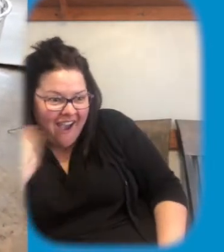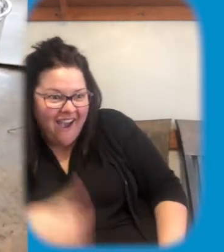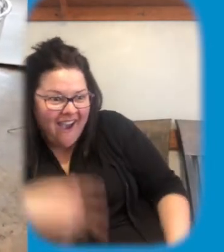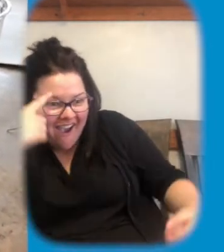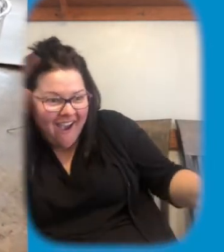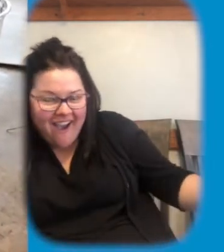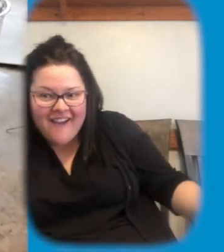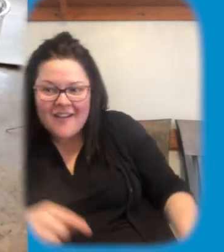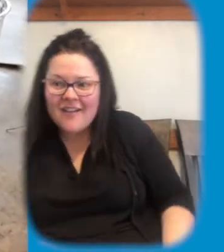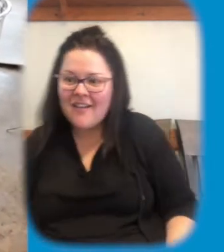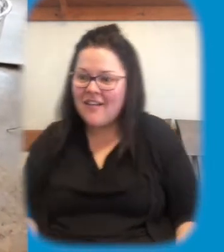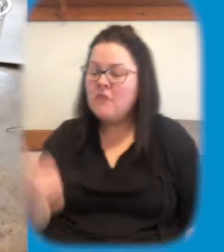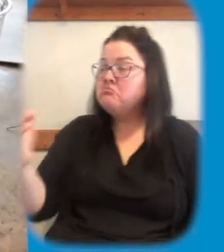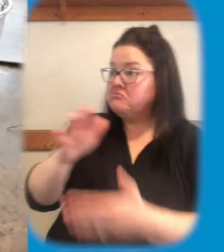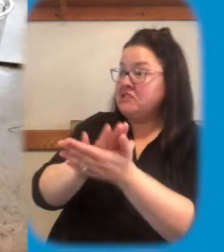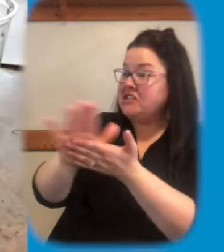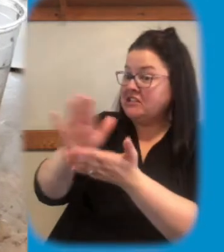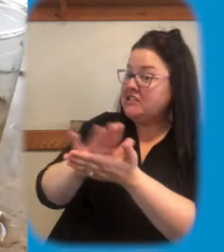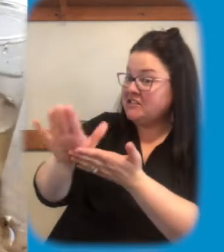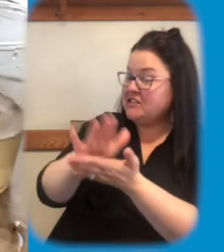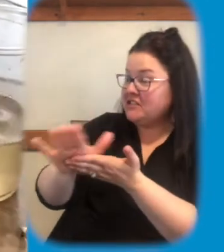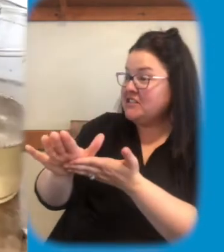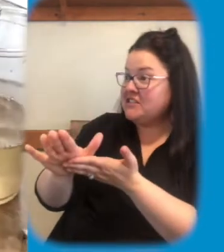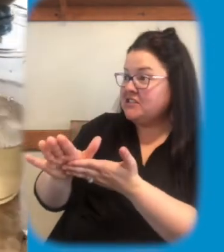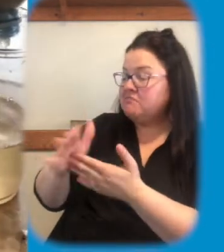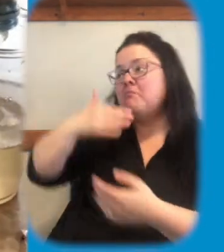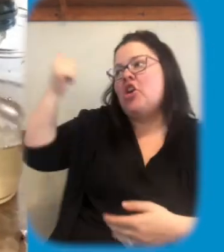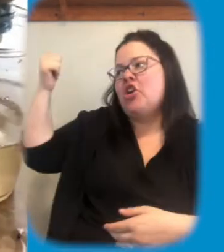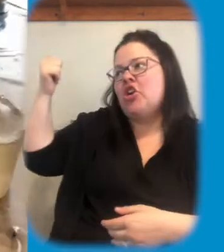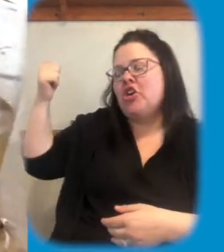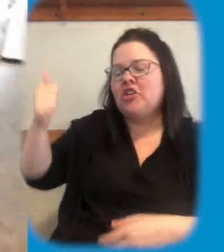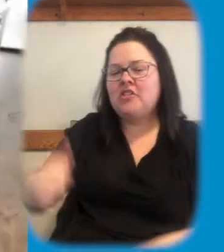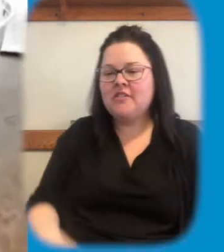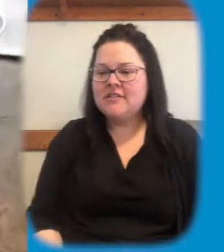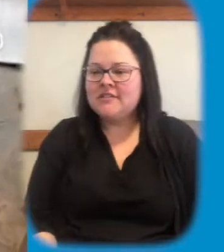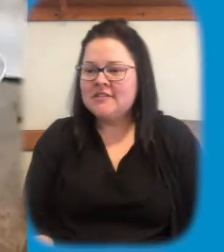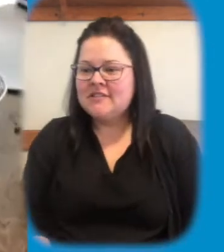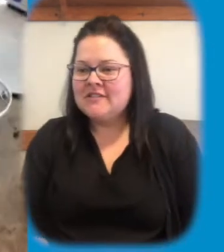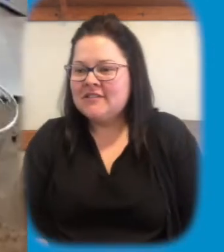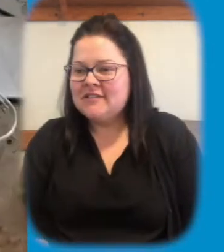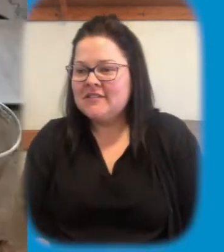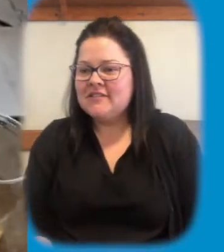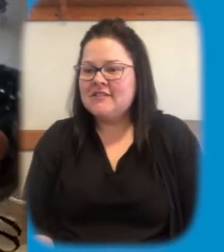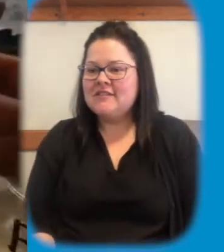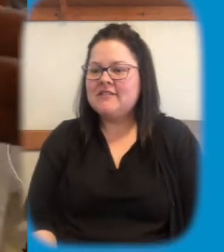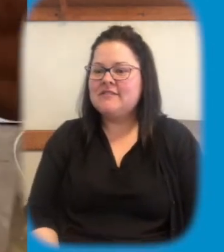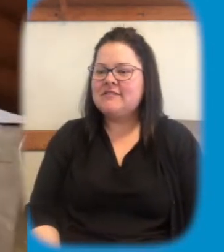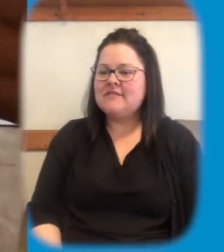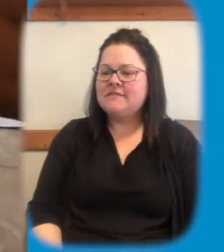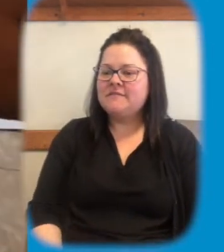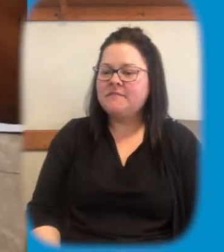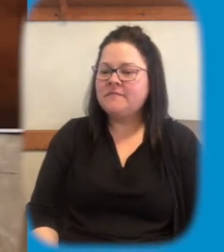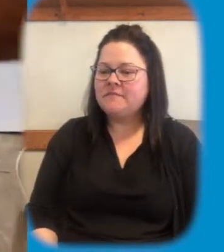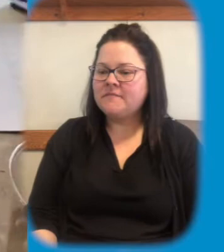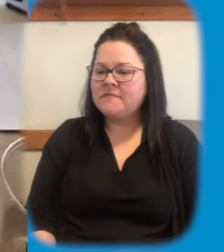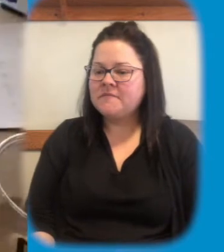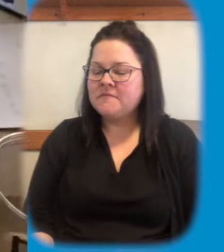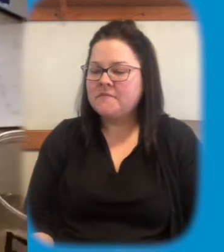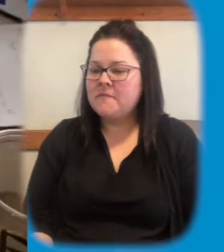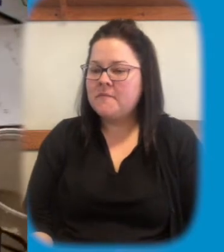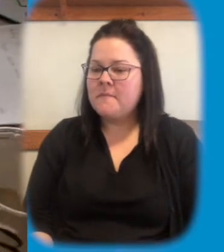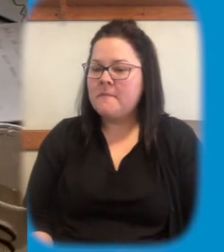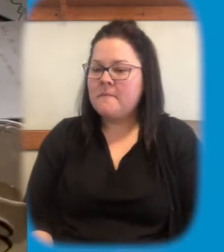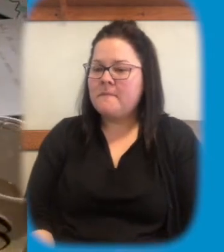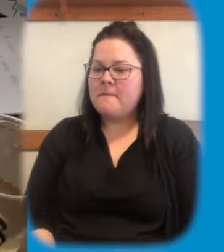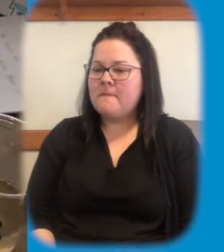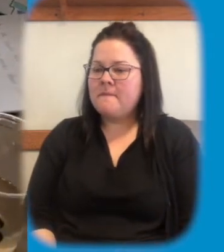Oh my goodness. With the clean, it's better. But with the most water, it's worse.